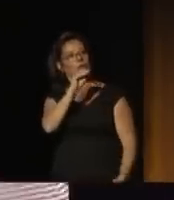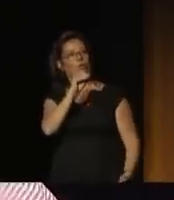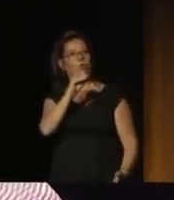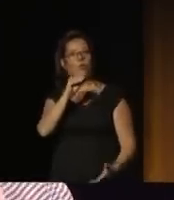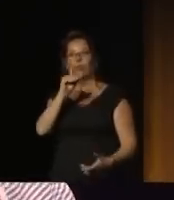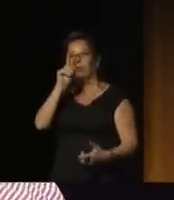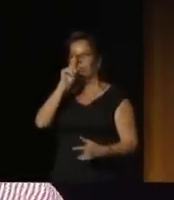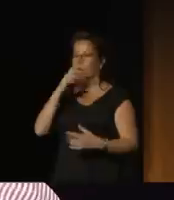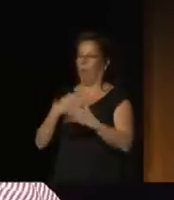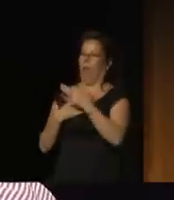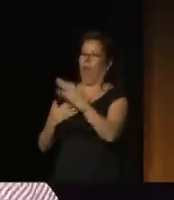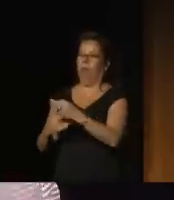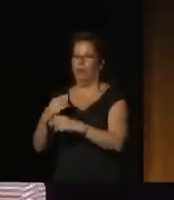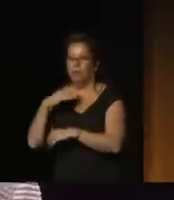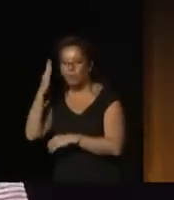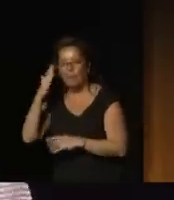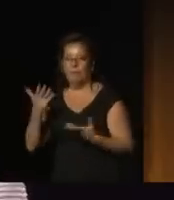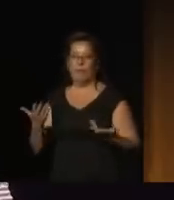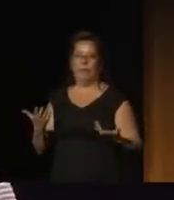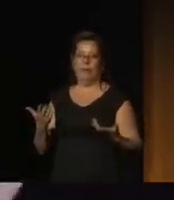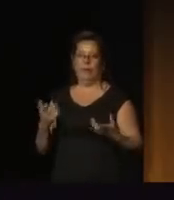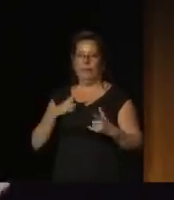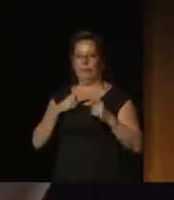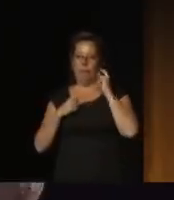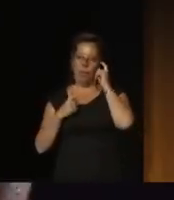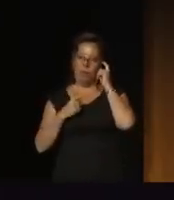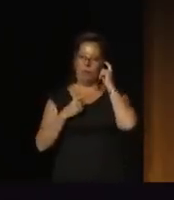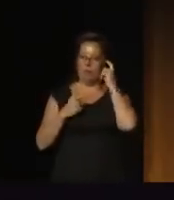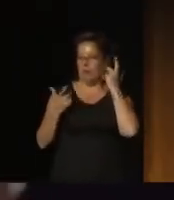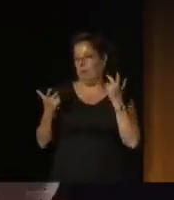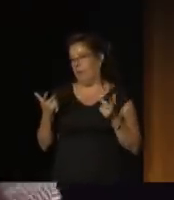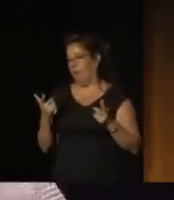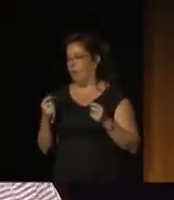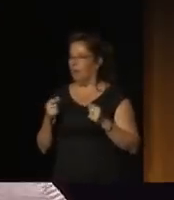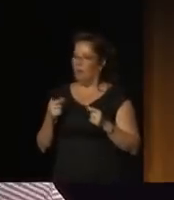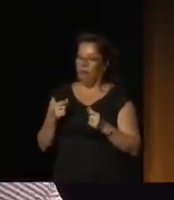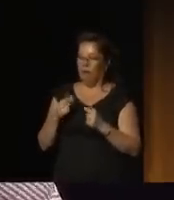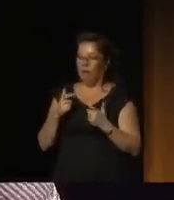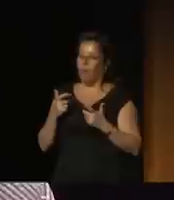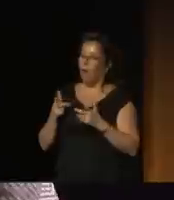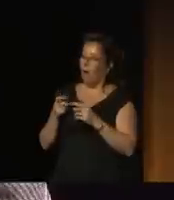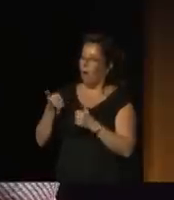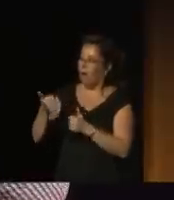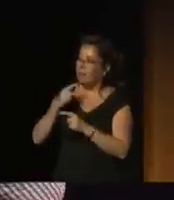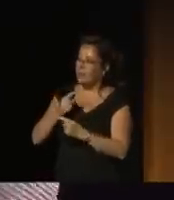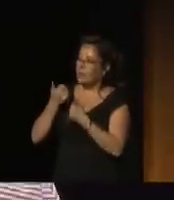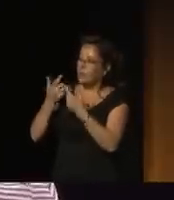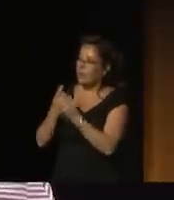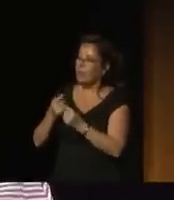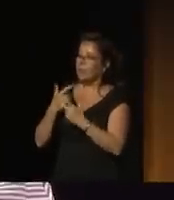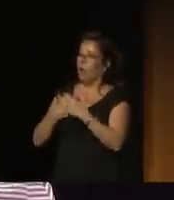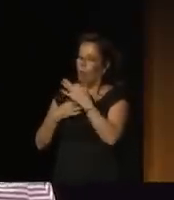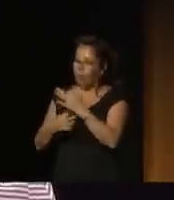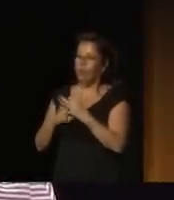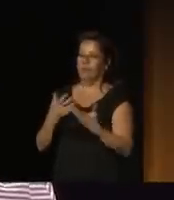him. You know, I mean, you know, if someone said, you know, apartments in Manhattan should be free, I'm voting for you. You know, but I also